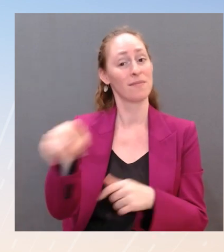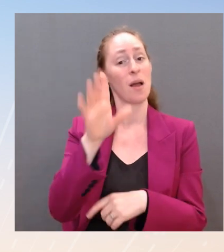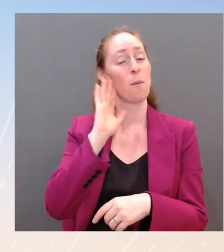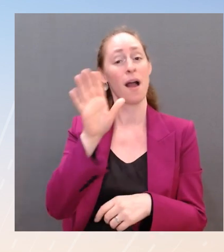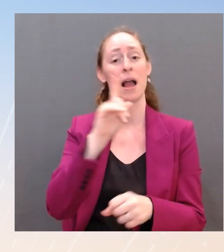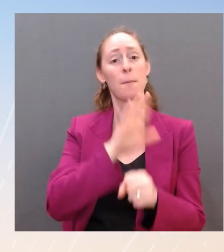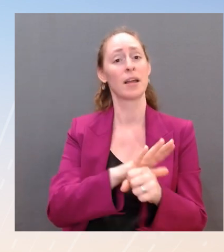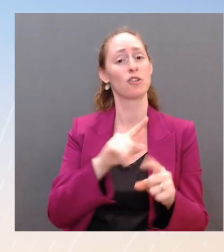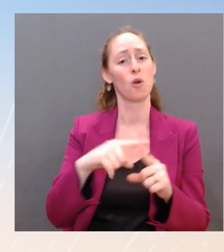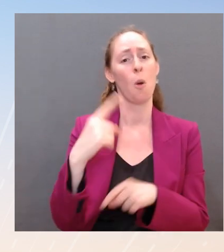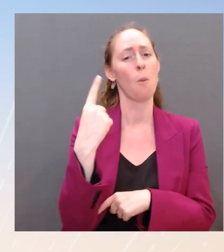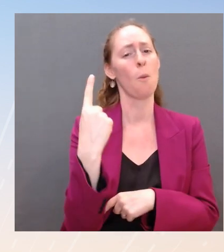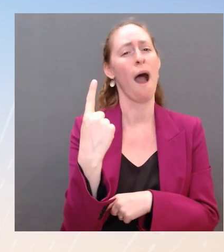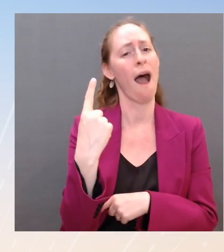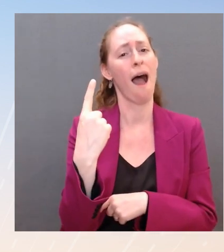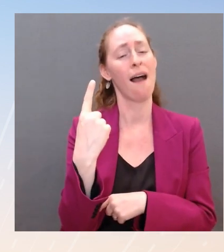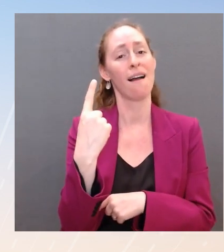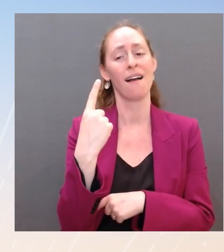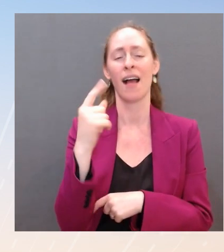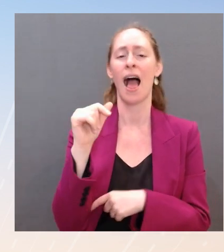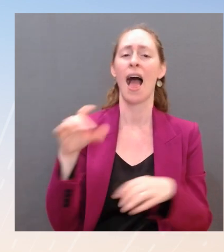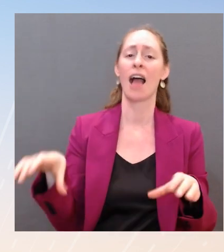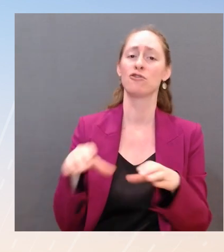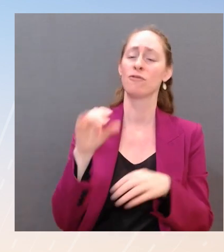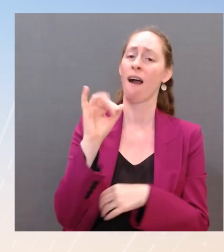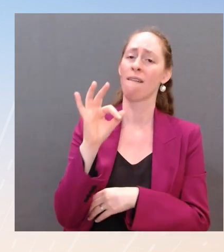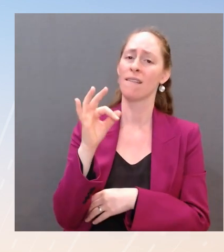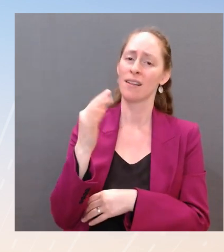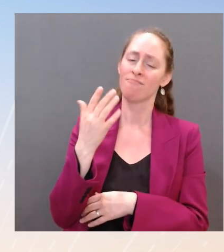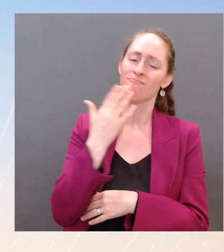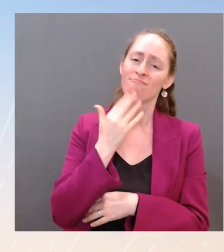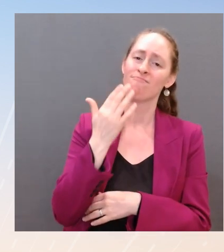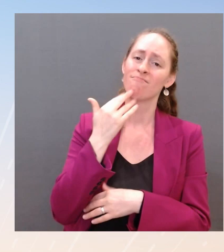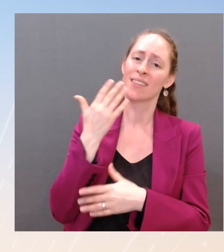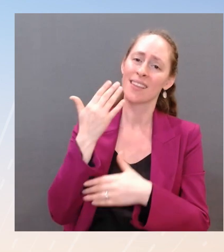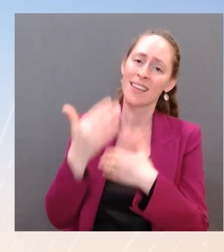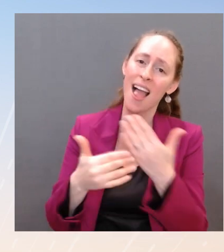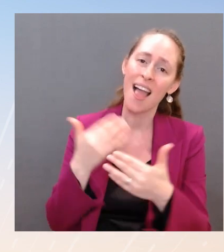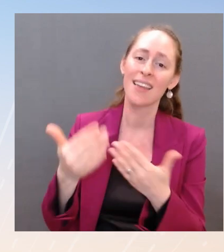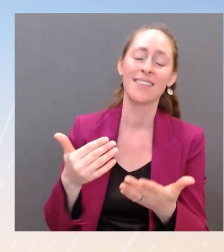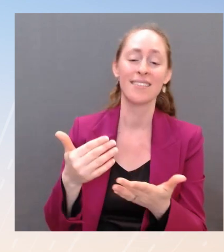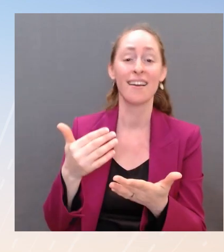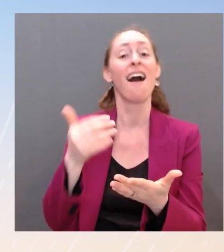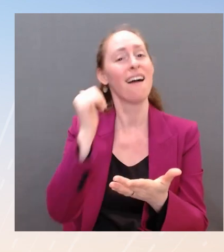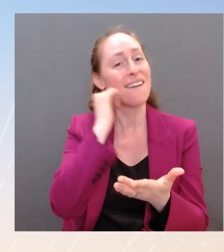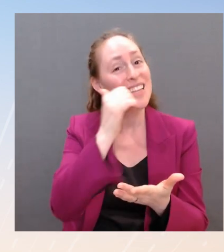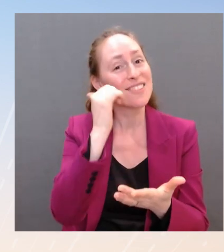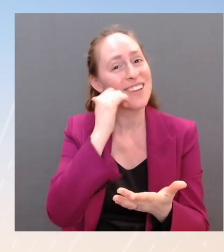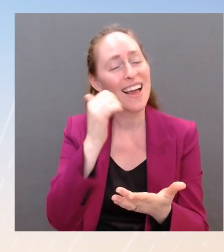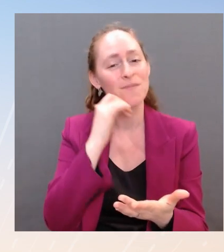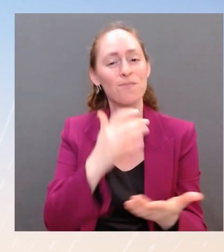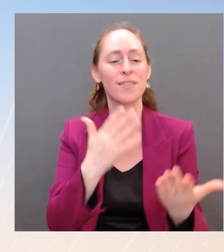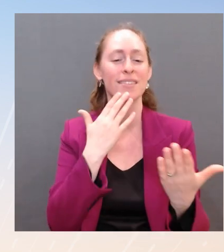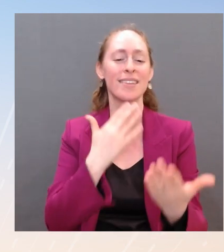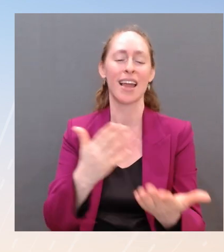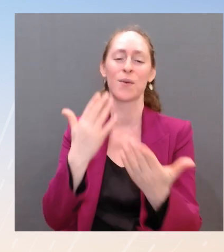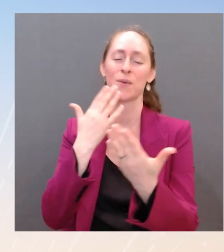Mental Health Day. So thank you all. Thank you to the audience for participating and being here. Thank you.